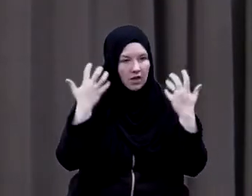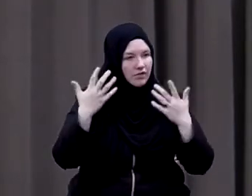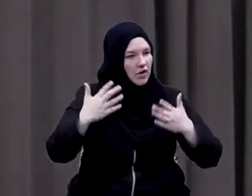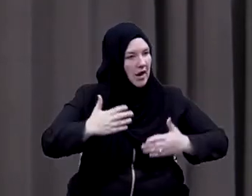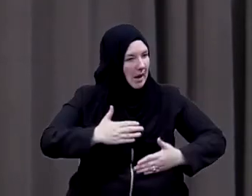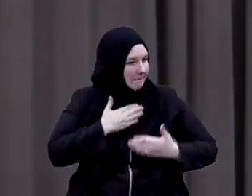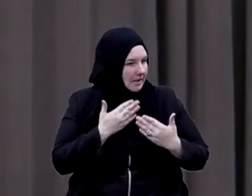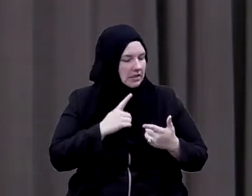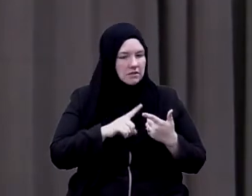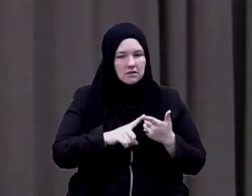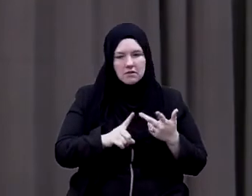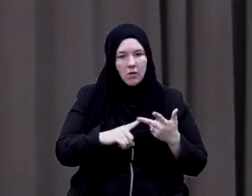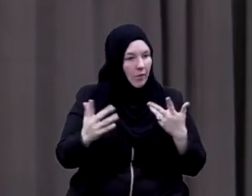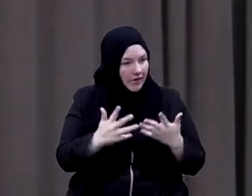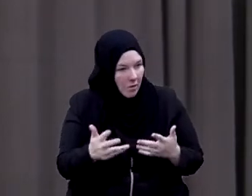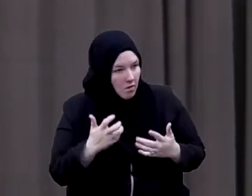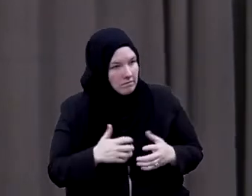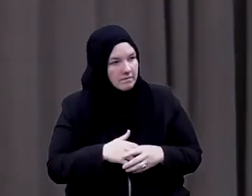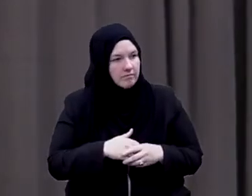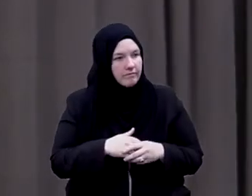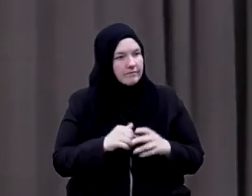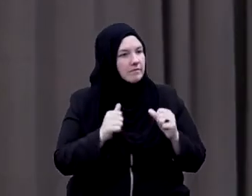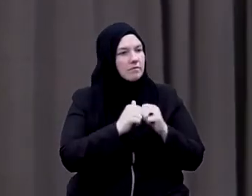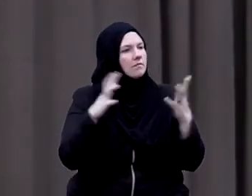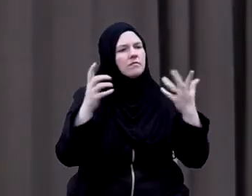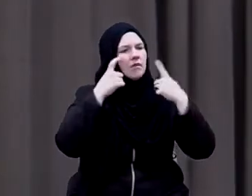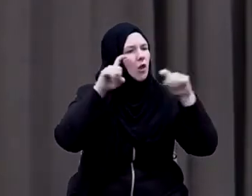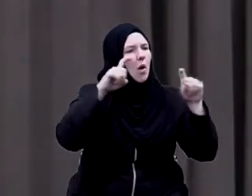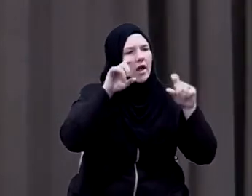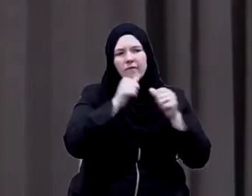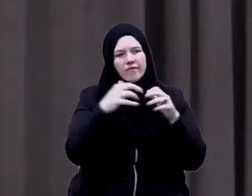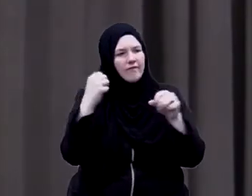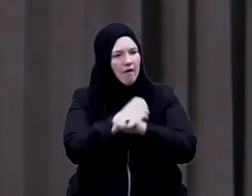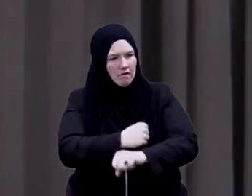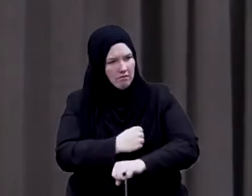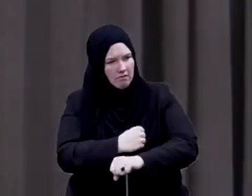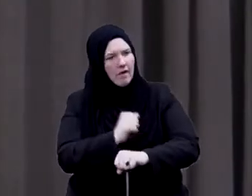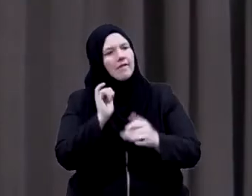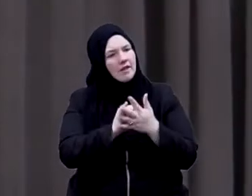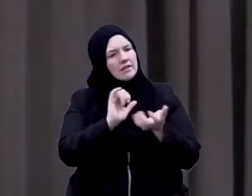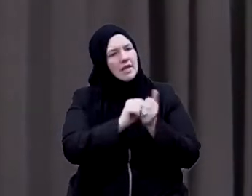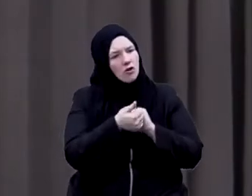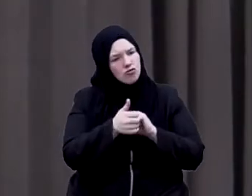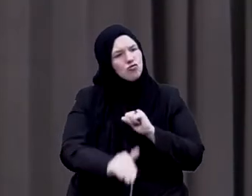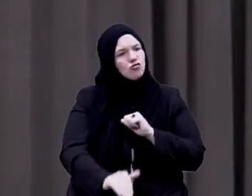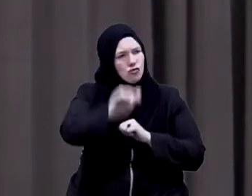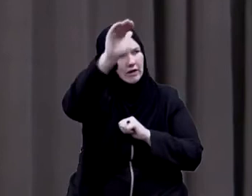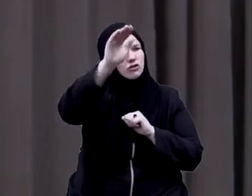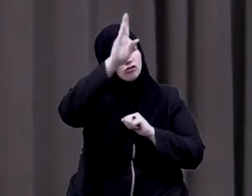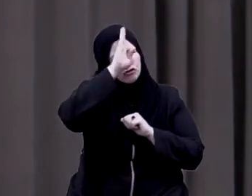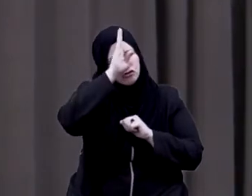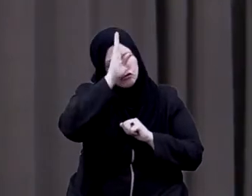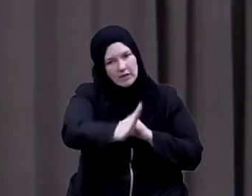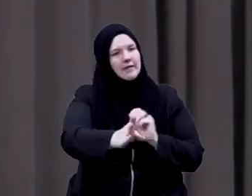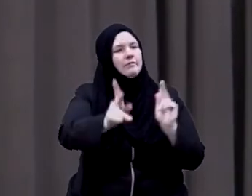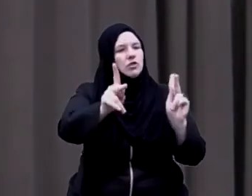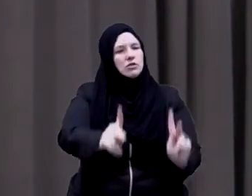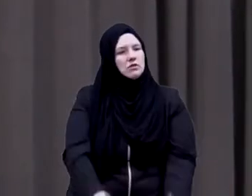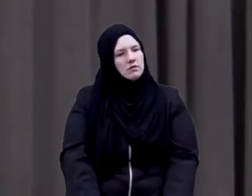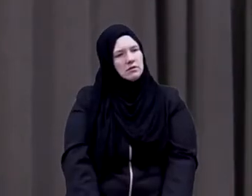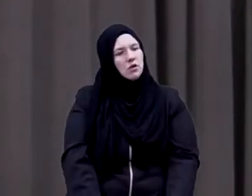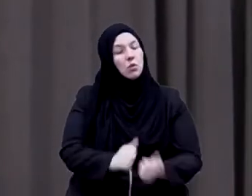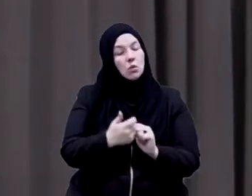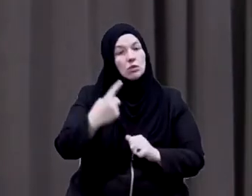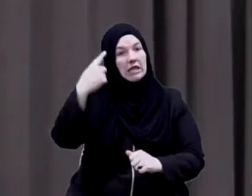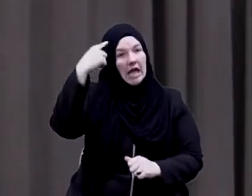their happiness, what they want, without crying or fighting. That's how you raise a straight person